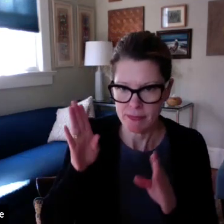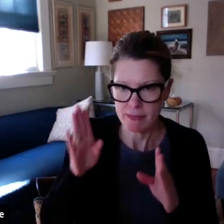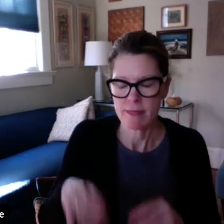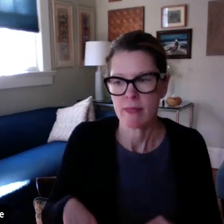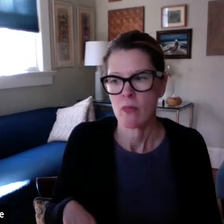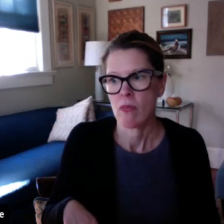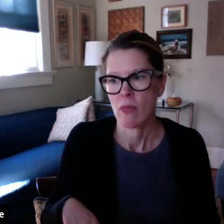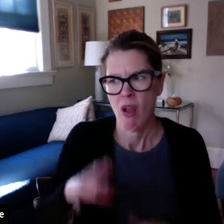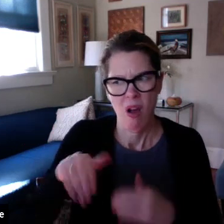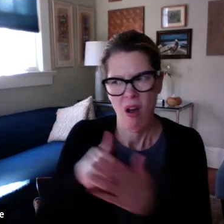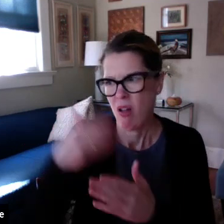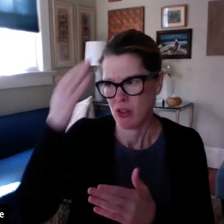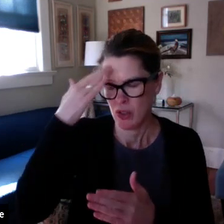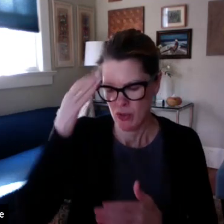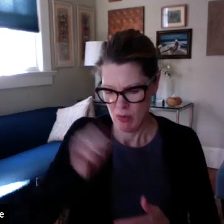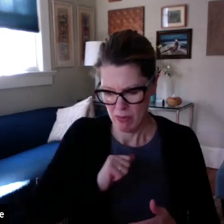standing before him.